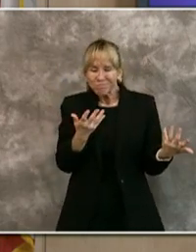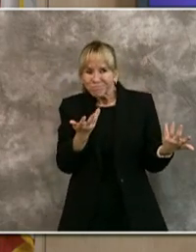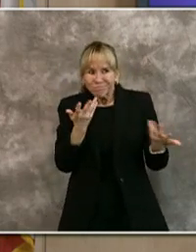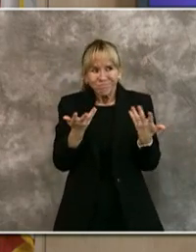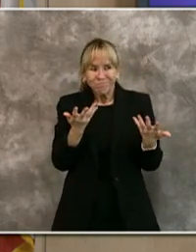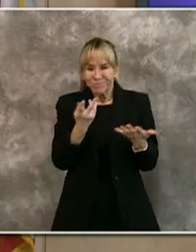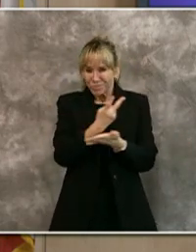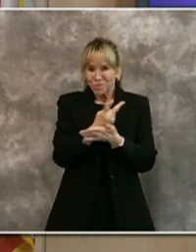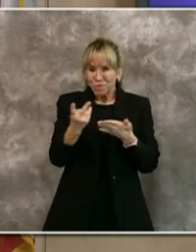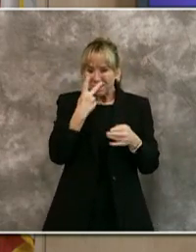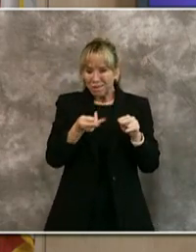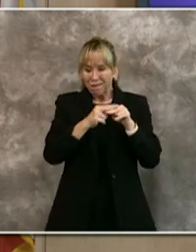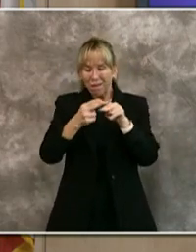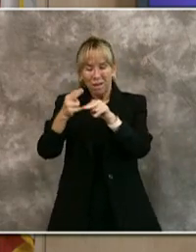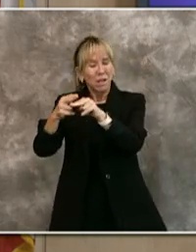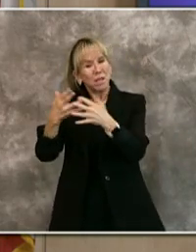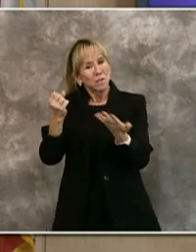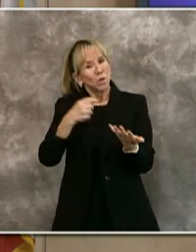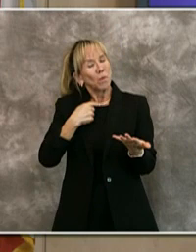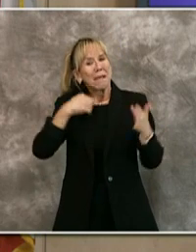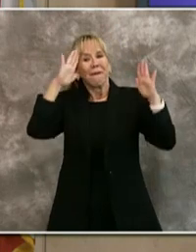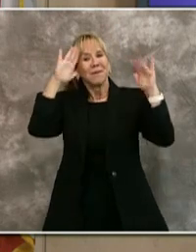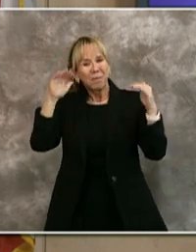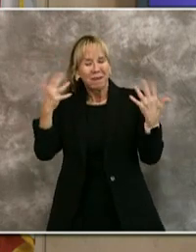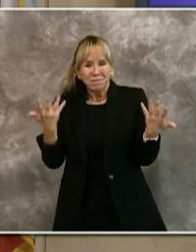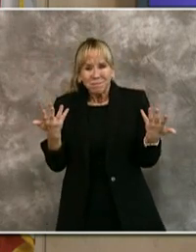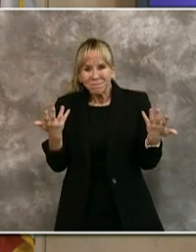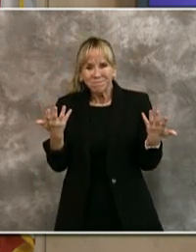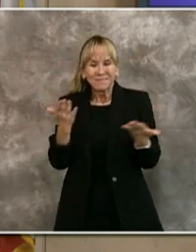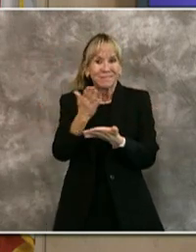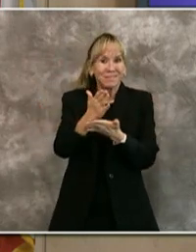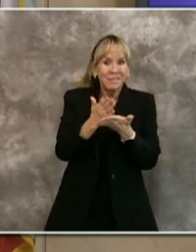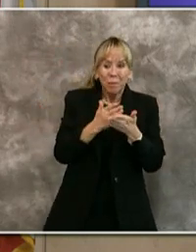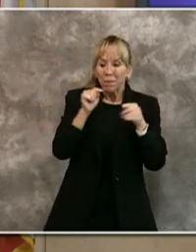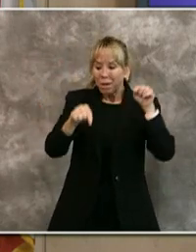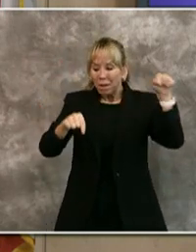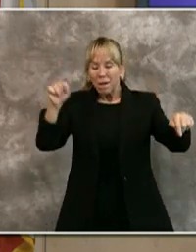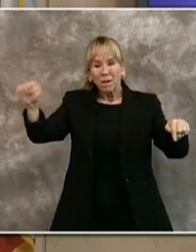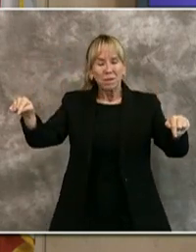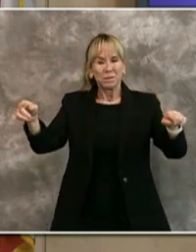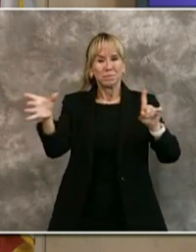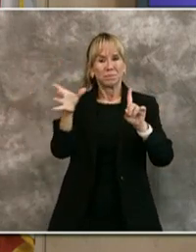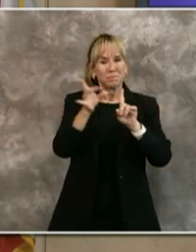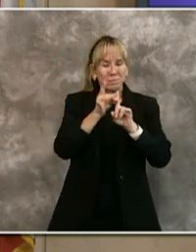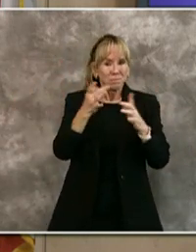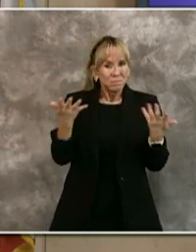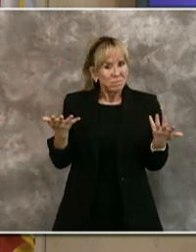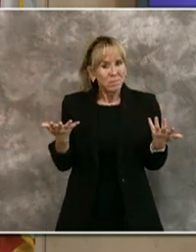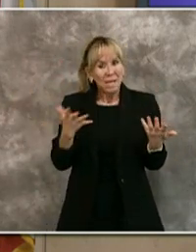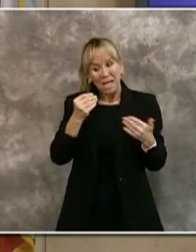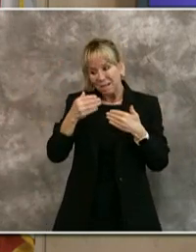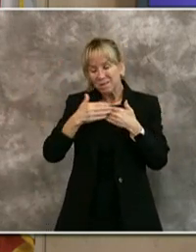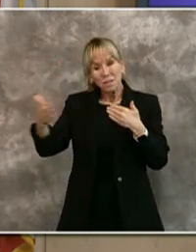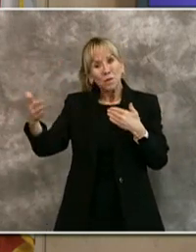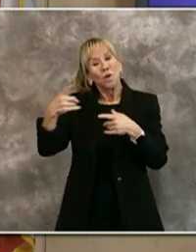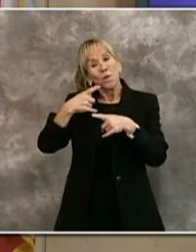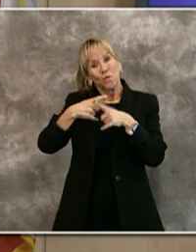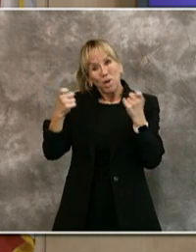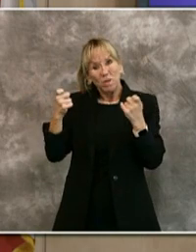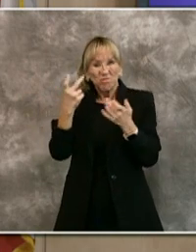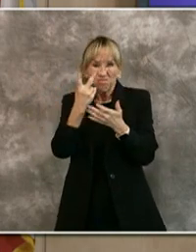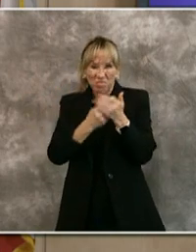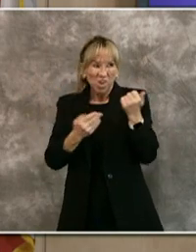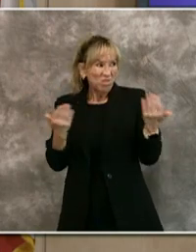of weeks. Also, frankly, over time, we would expect to find cases now and going into the future,